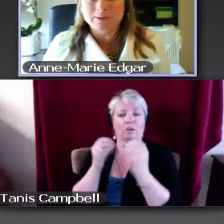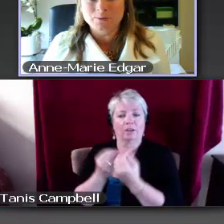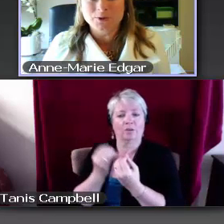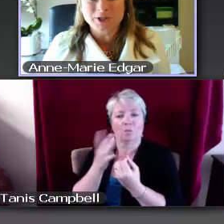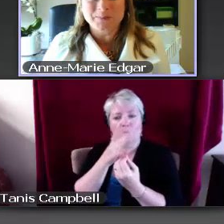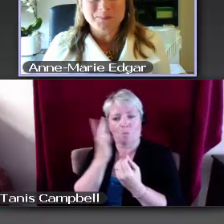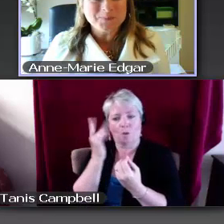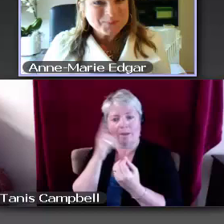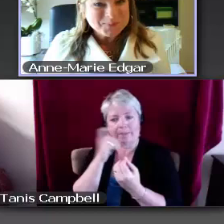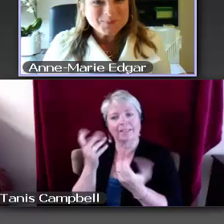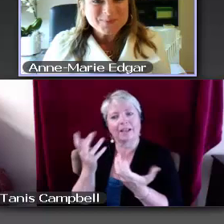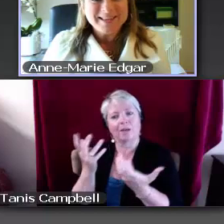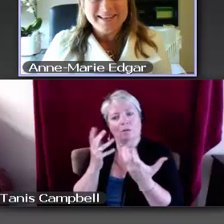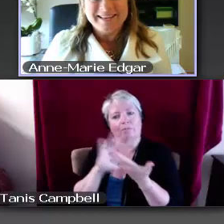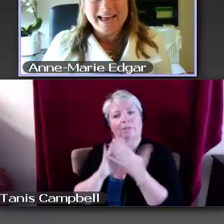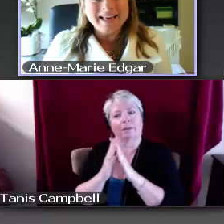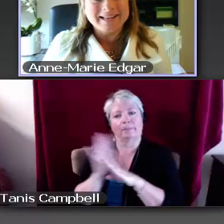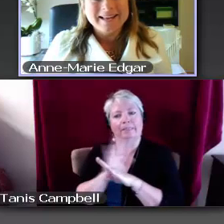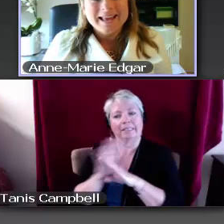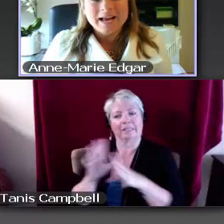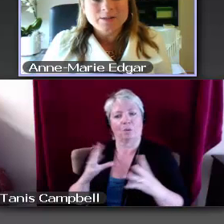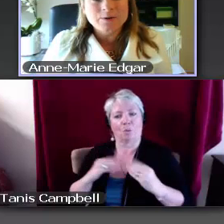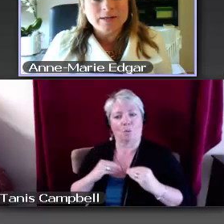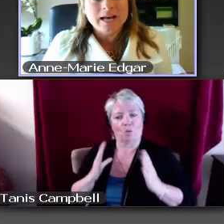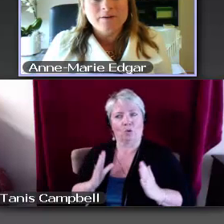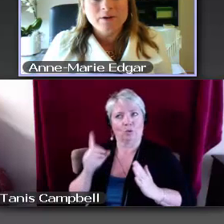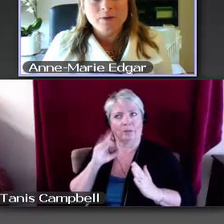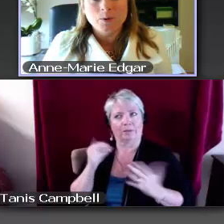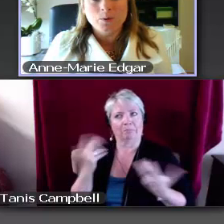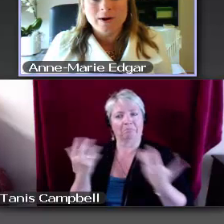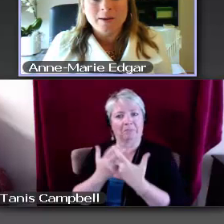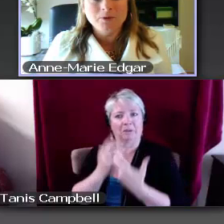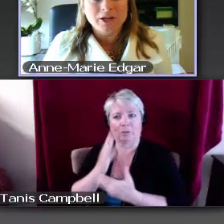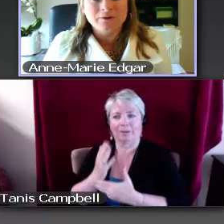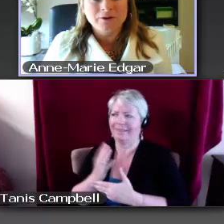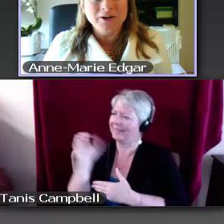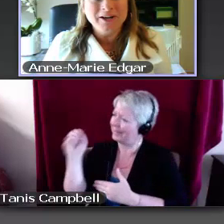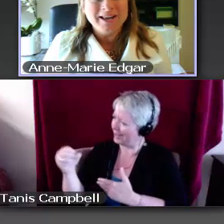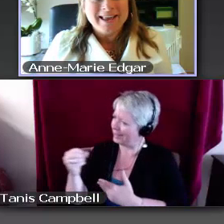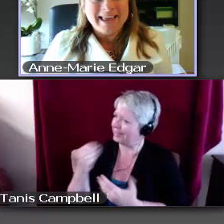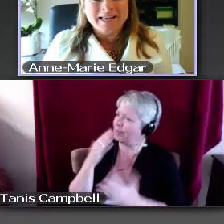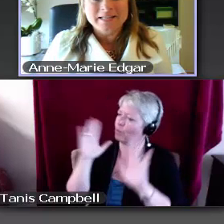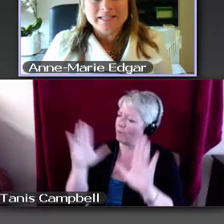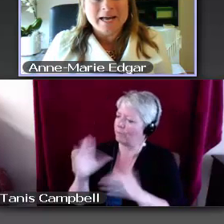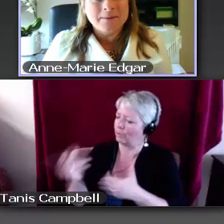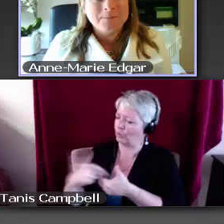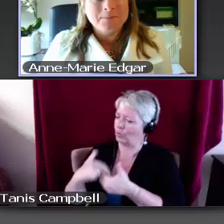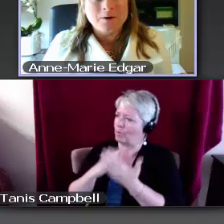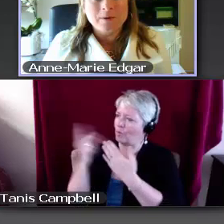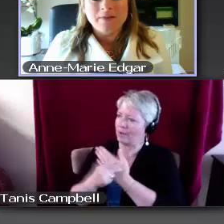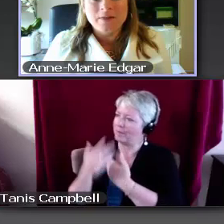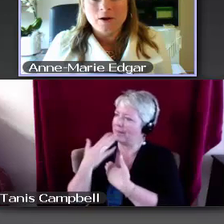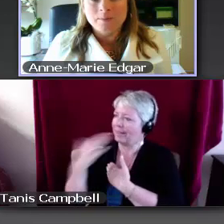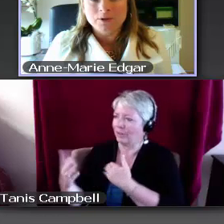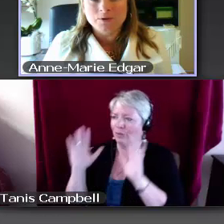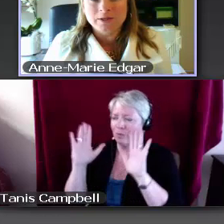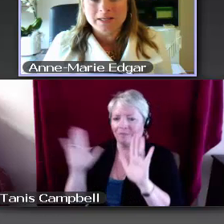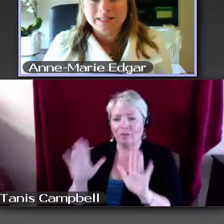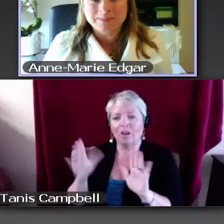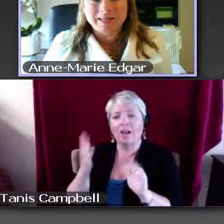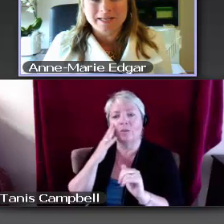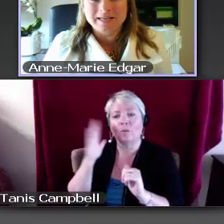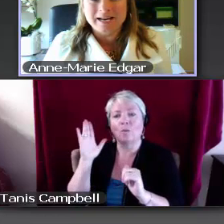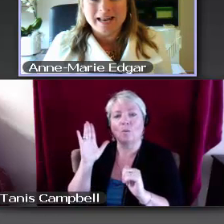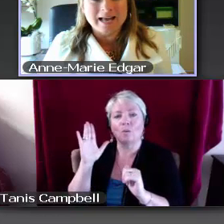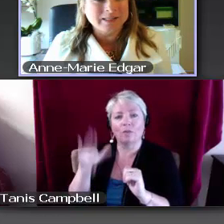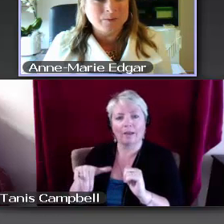dreams of business ownership. Yeah, it's great to have you in the program, Jennifer. And I know we had the opportunity